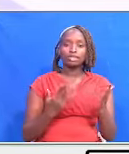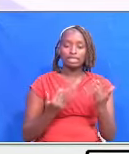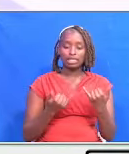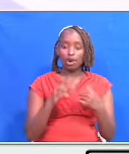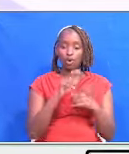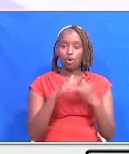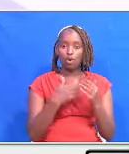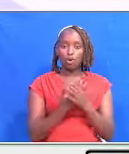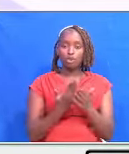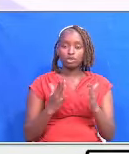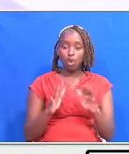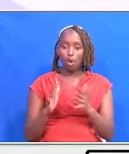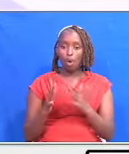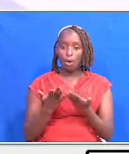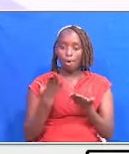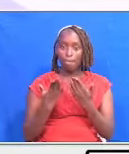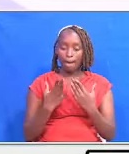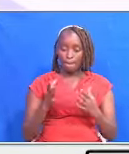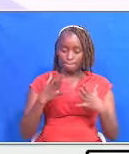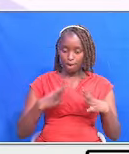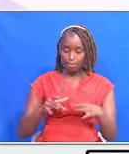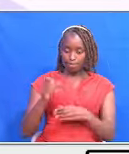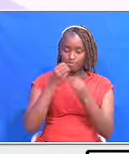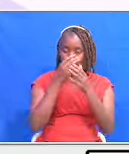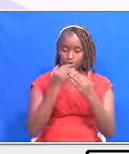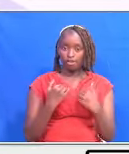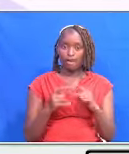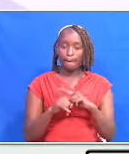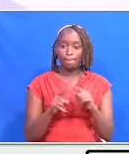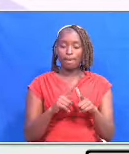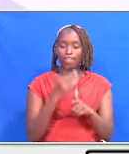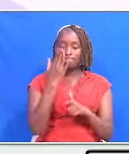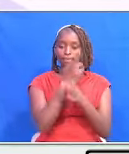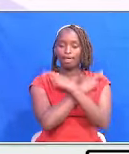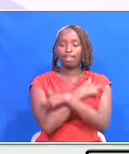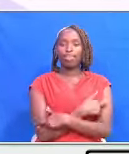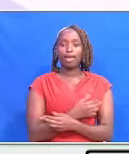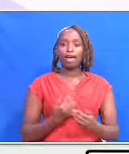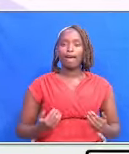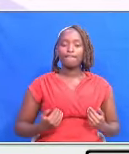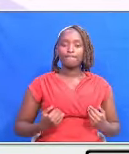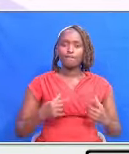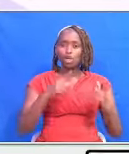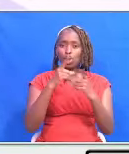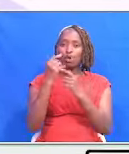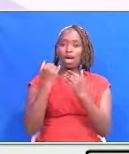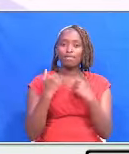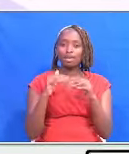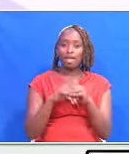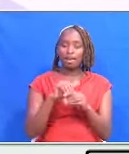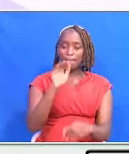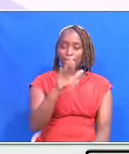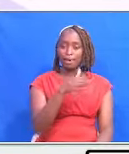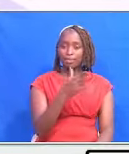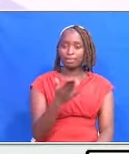here is simply because somebody has got information and it is seated on it. I have been watching parliamentary sessions. You wonder why we took so long